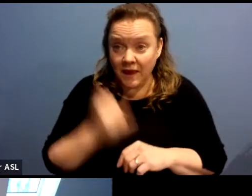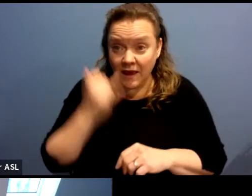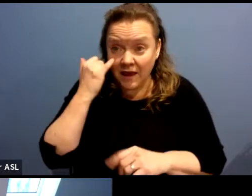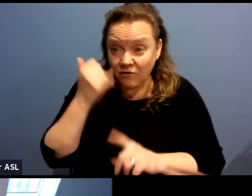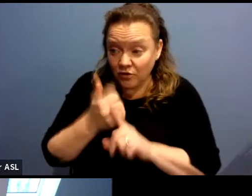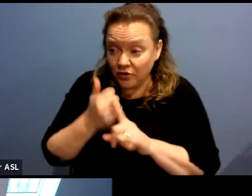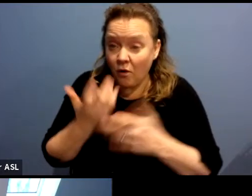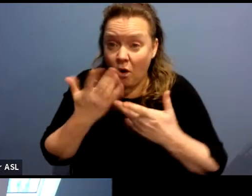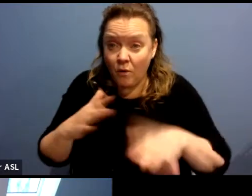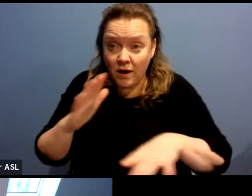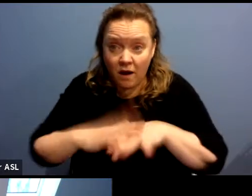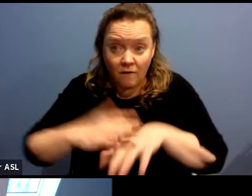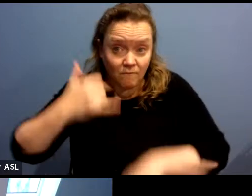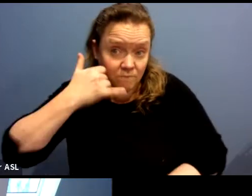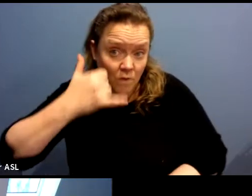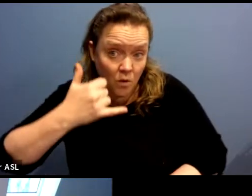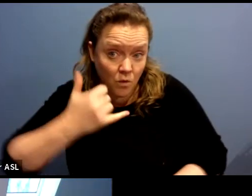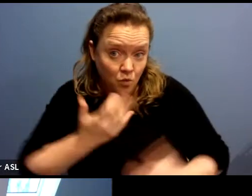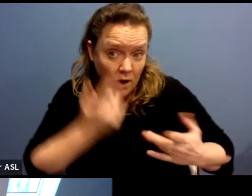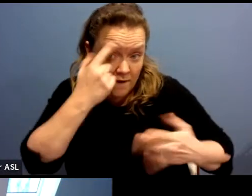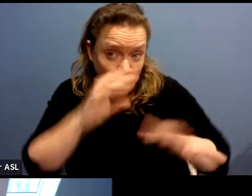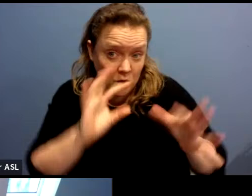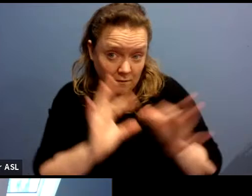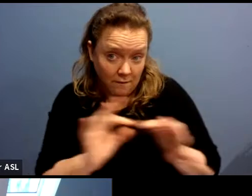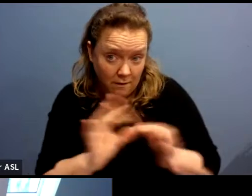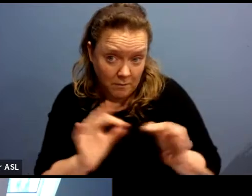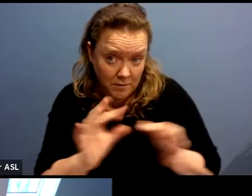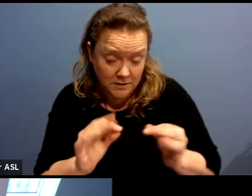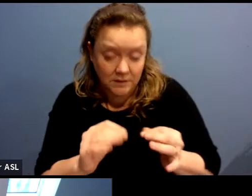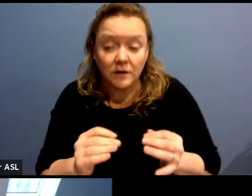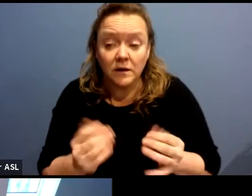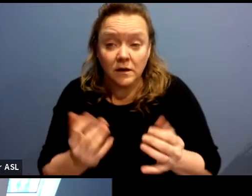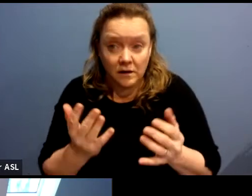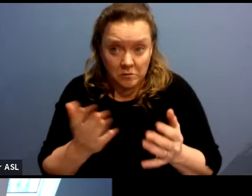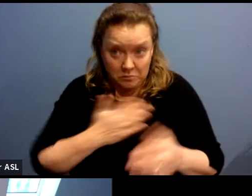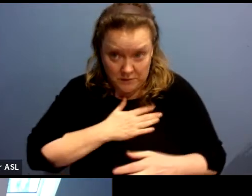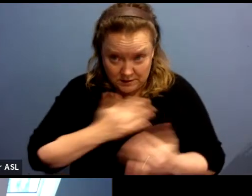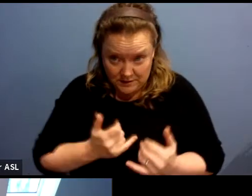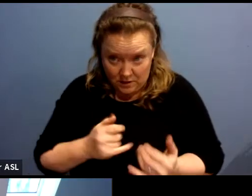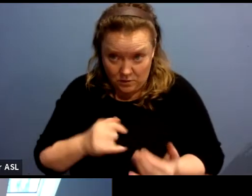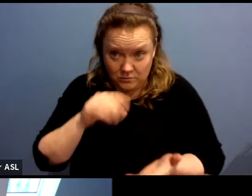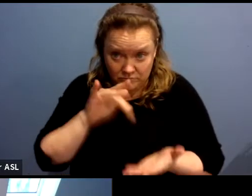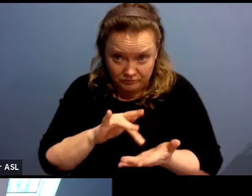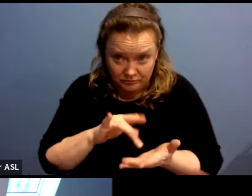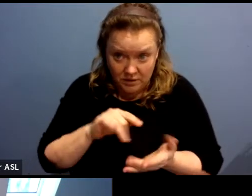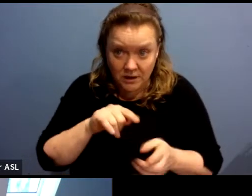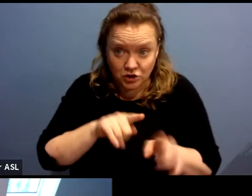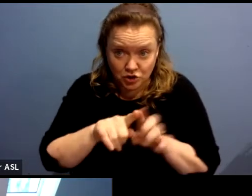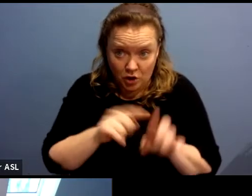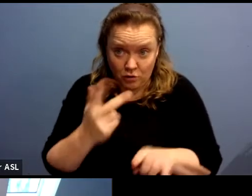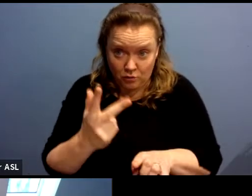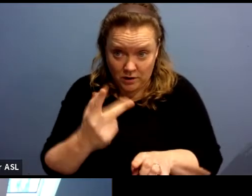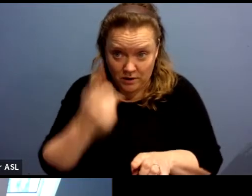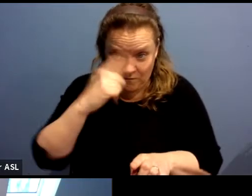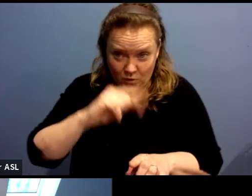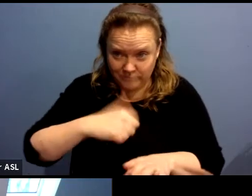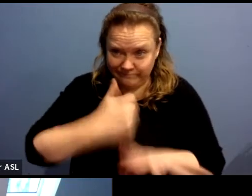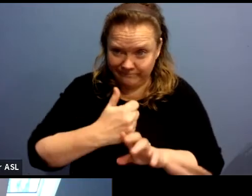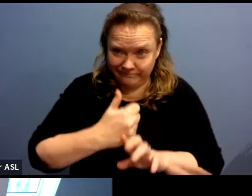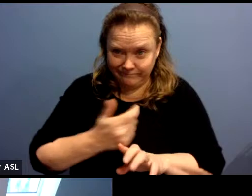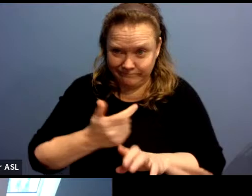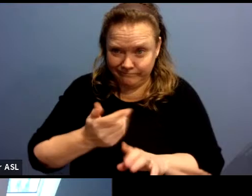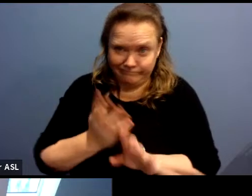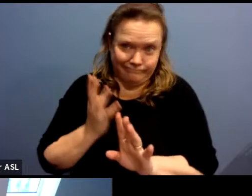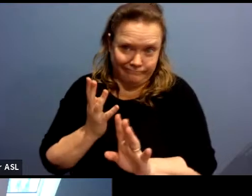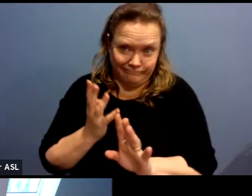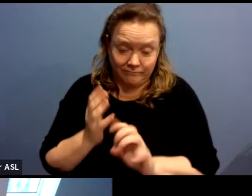now, if you want to speak, please go ahead and press *3 to get in the queue. If you're watching the